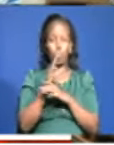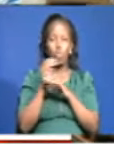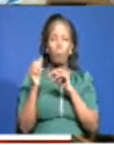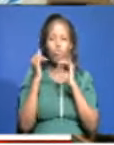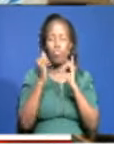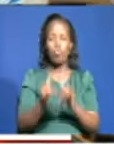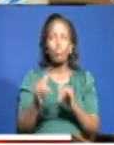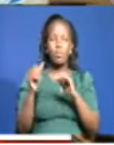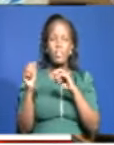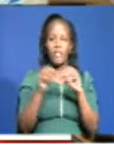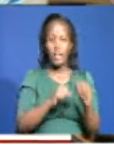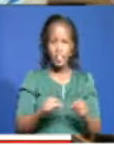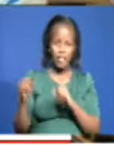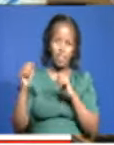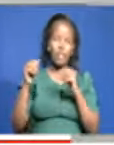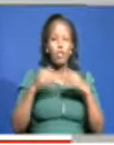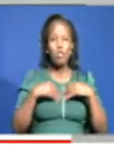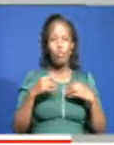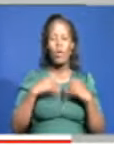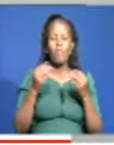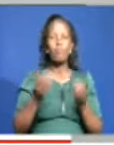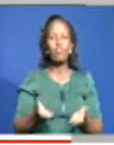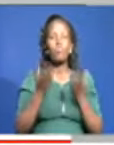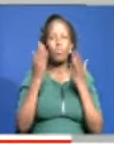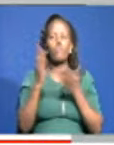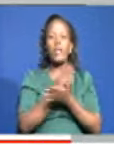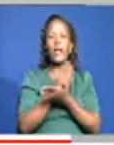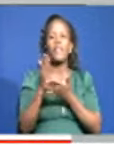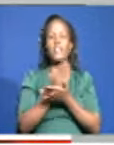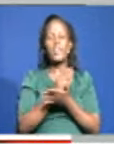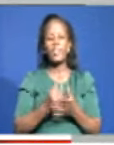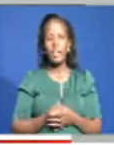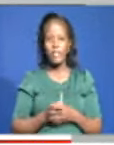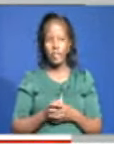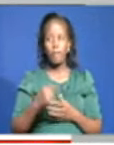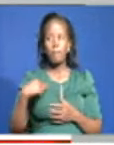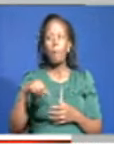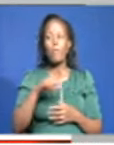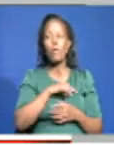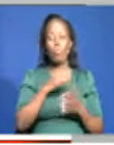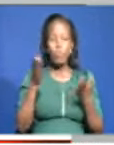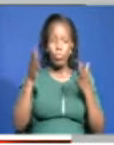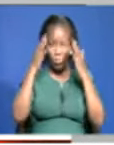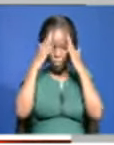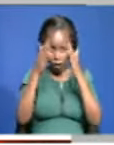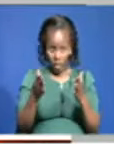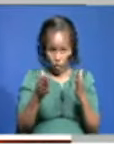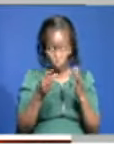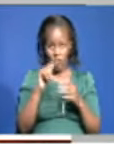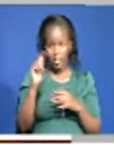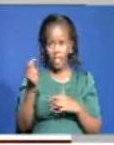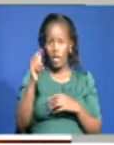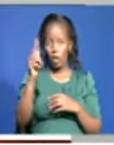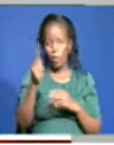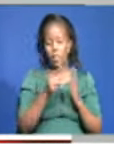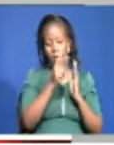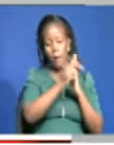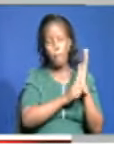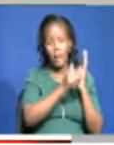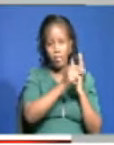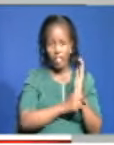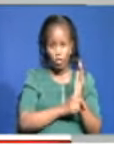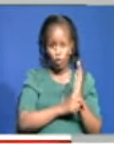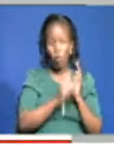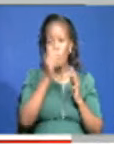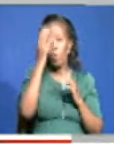to turn around the sector. We're going to relook at our manifesto as Kenya Kwanza, because